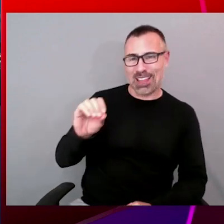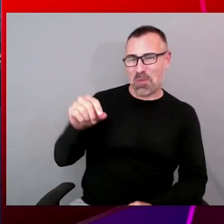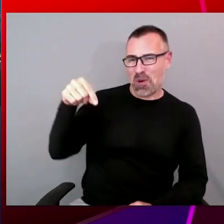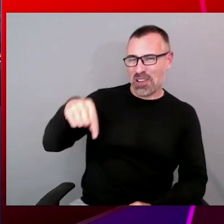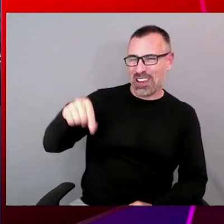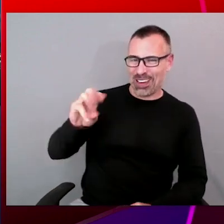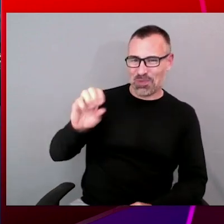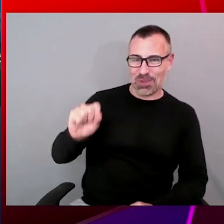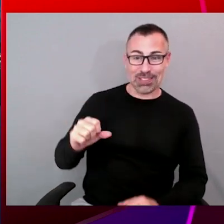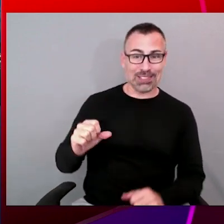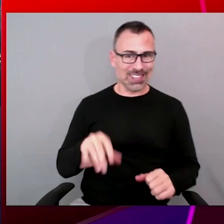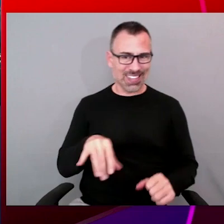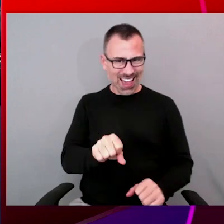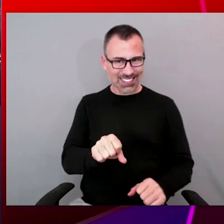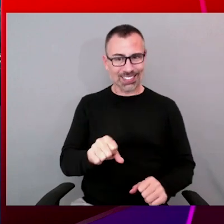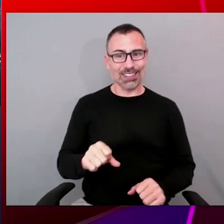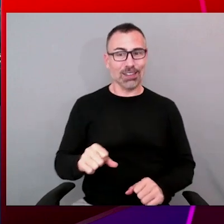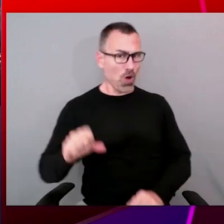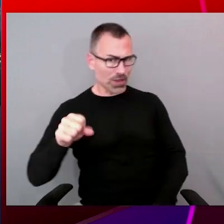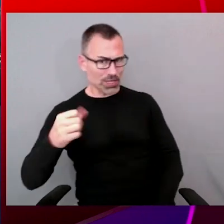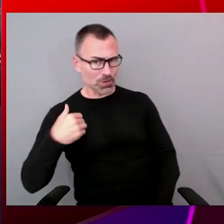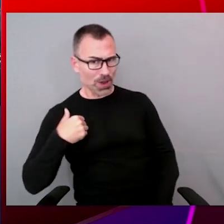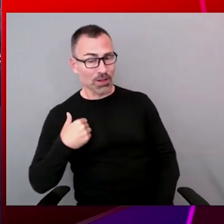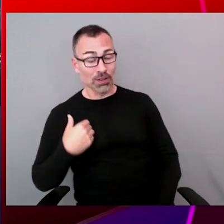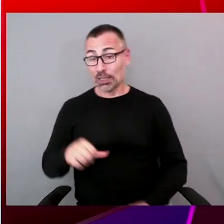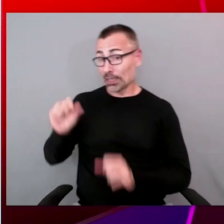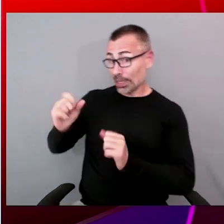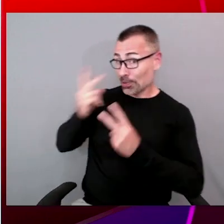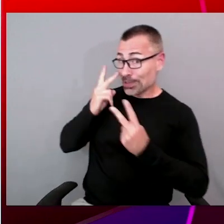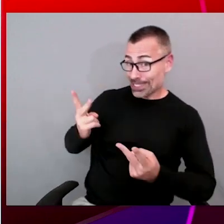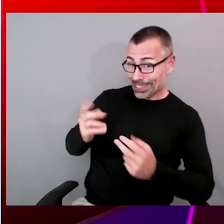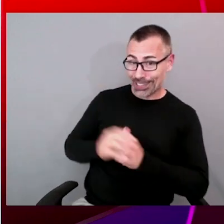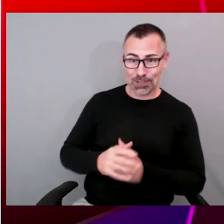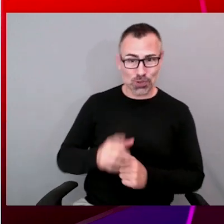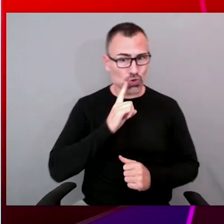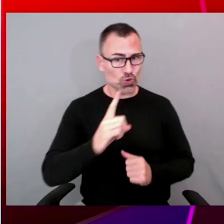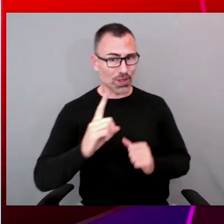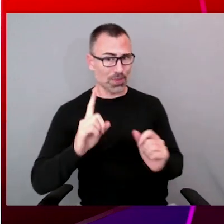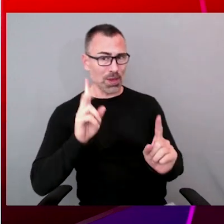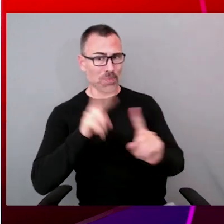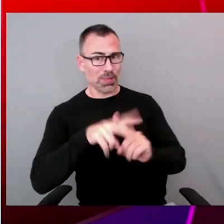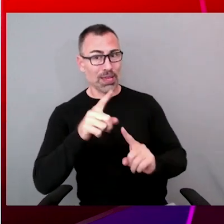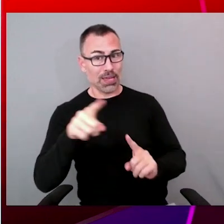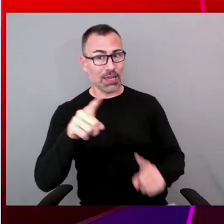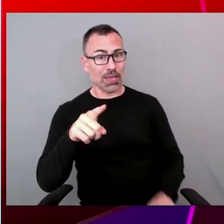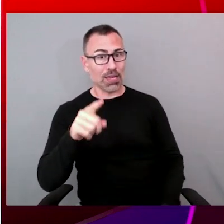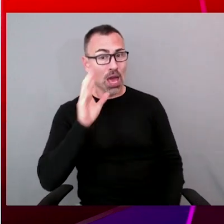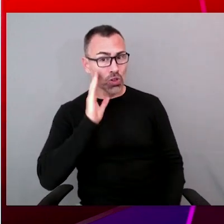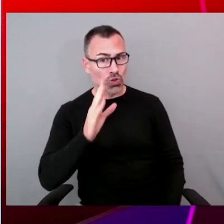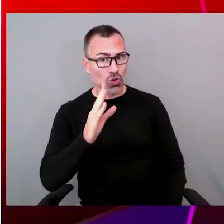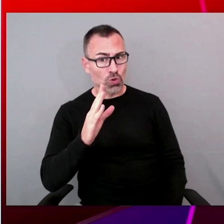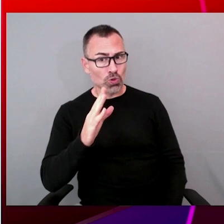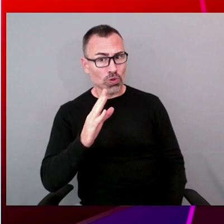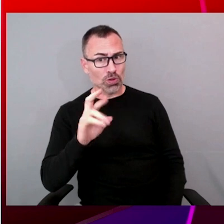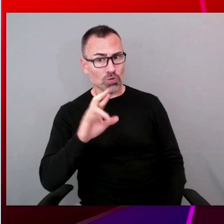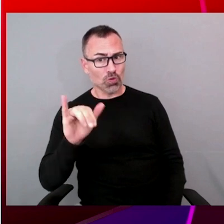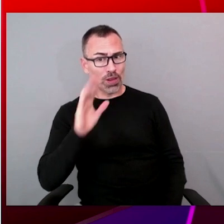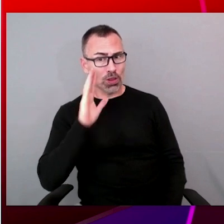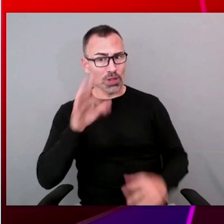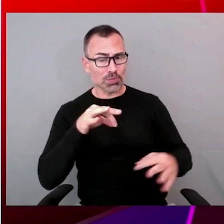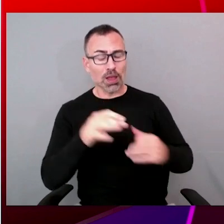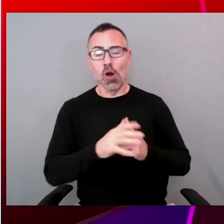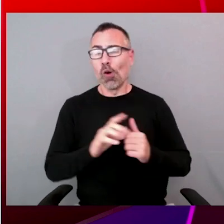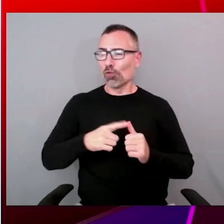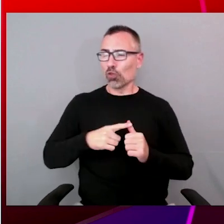do. All right, can we see it? Shall we? Yes, of course. Let me play it, and I think, Ray, you're going to walk them through? One sec before you start. So just